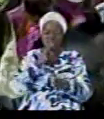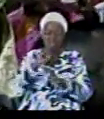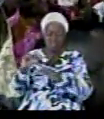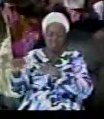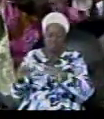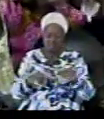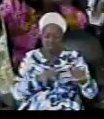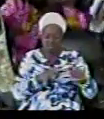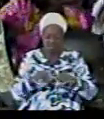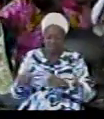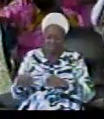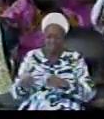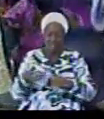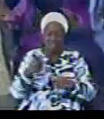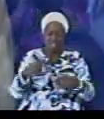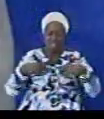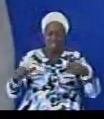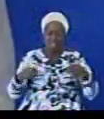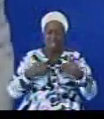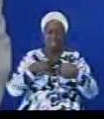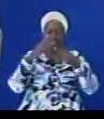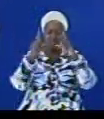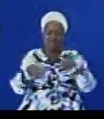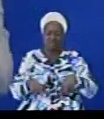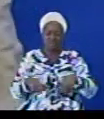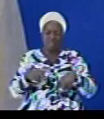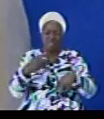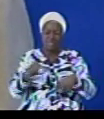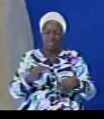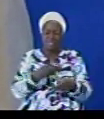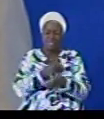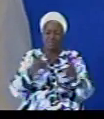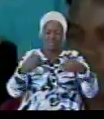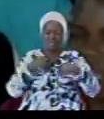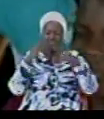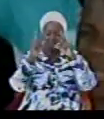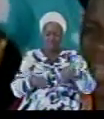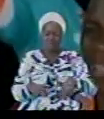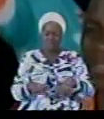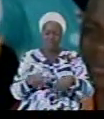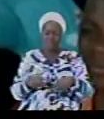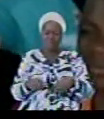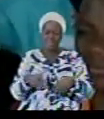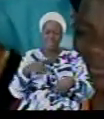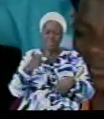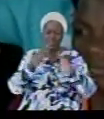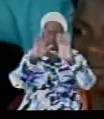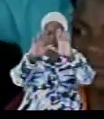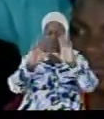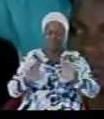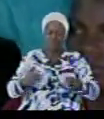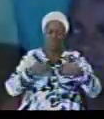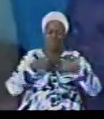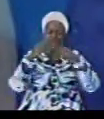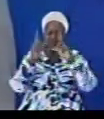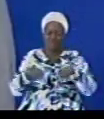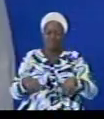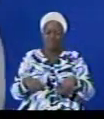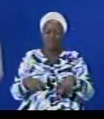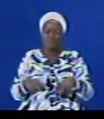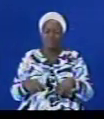done. The healing has come. The deliverance has come. The miracle has come.